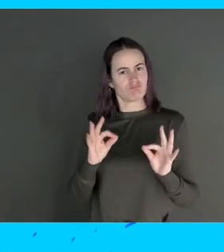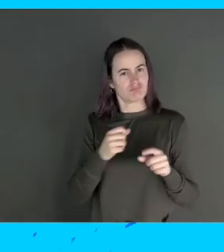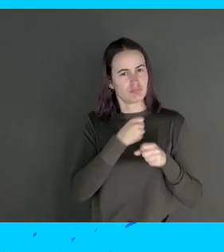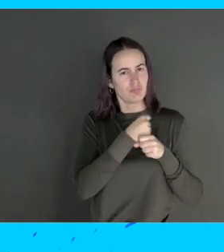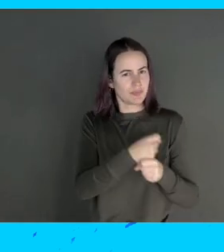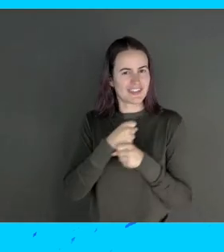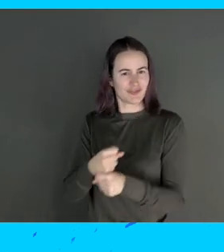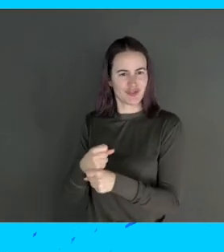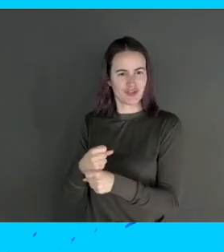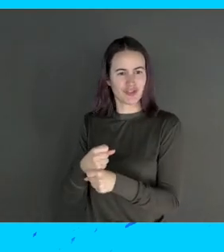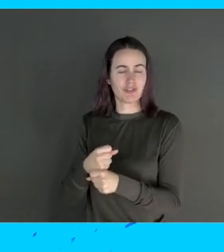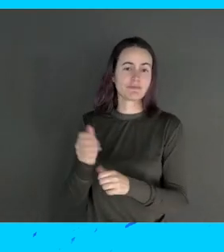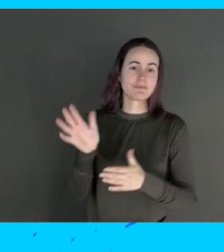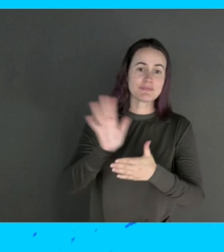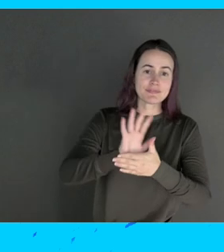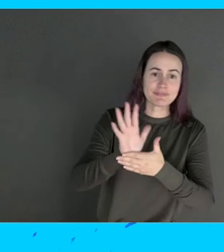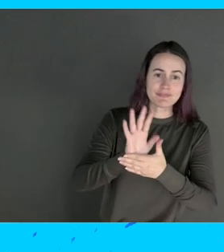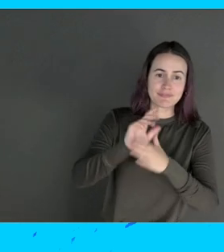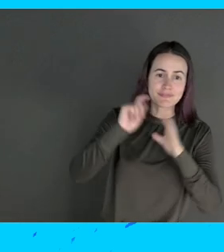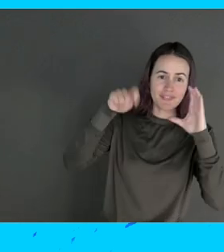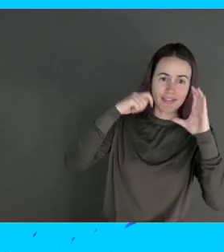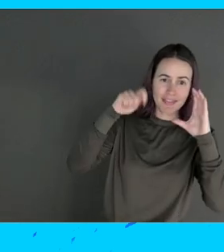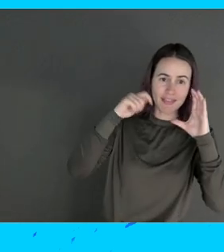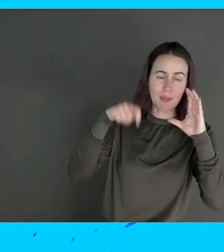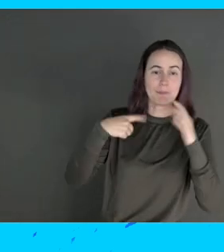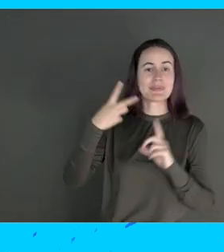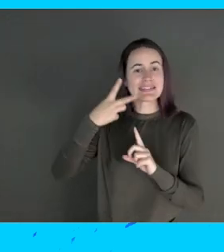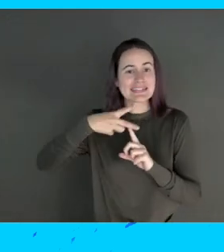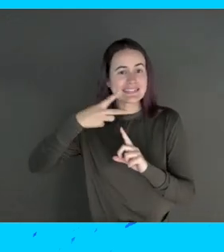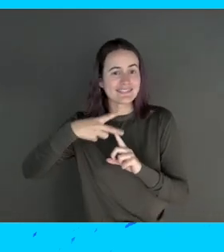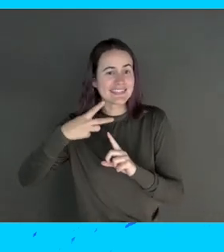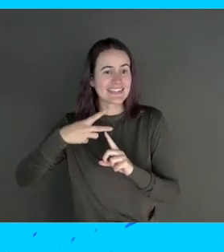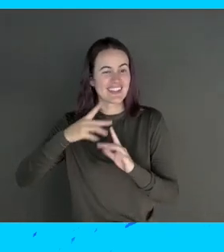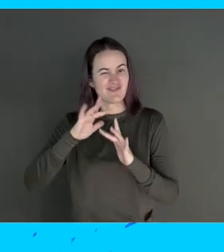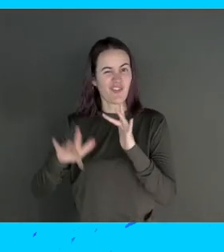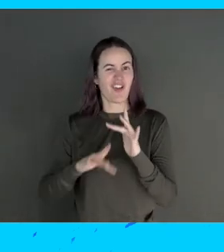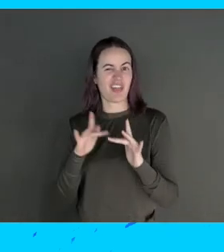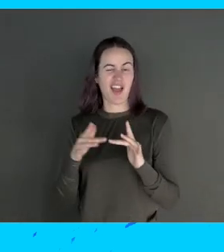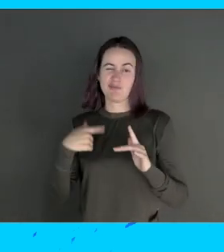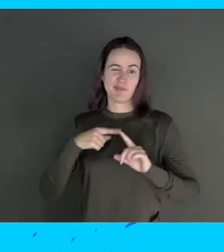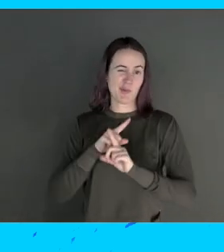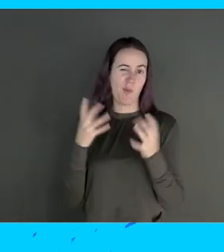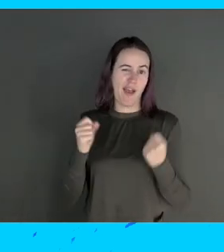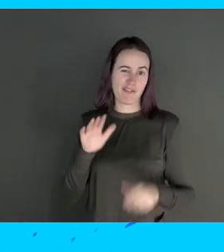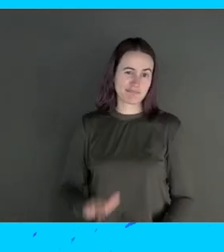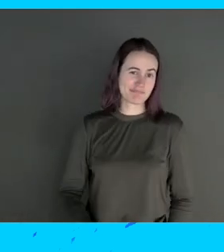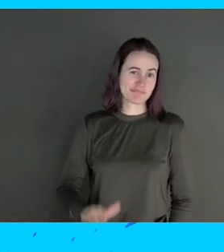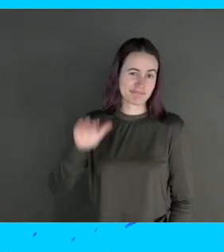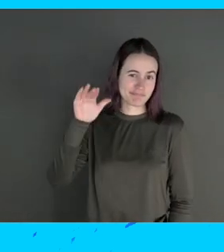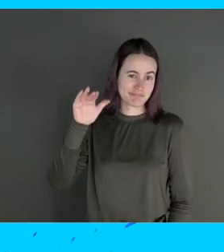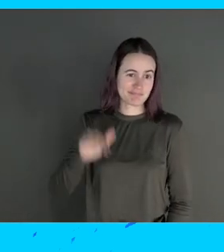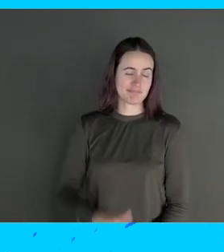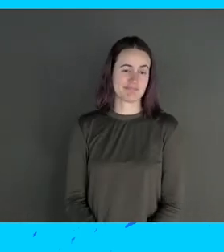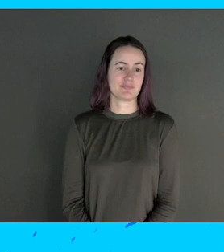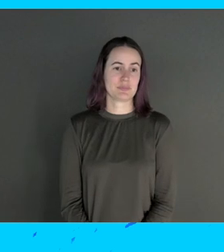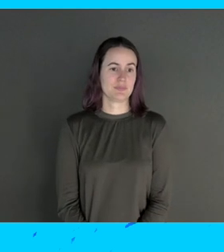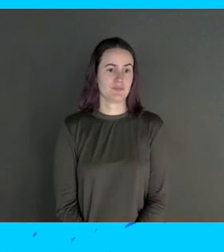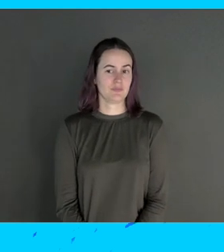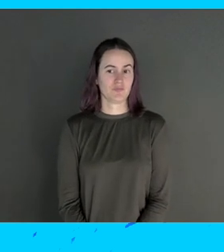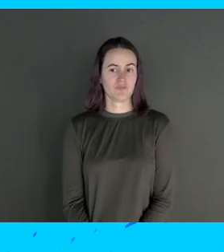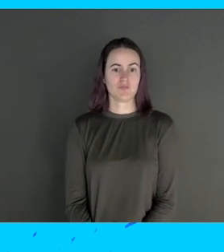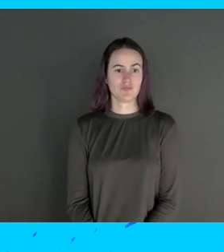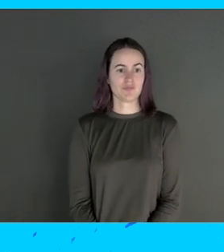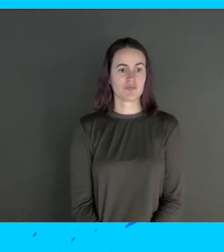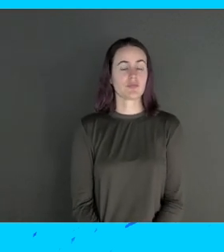film, TV, and online that I didn't have growing up. And I'm going to pass it to